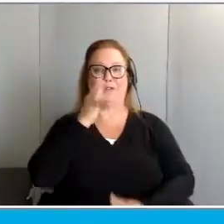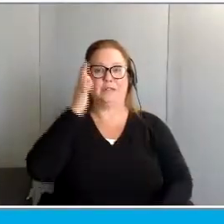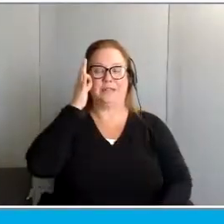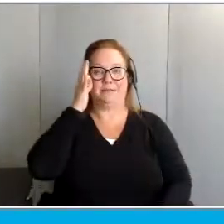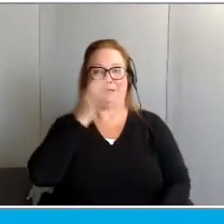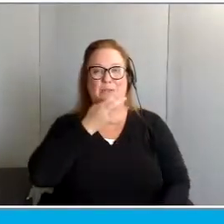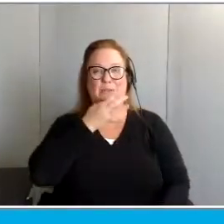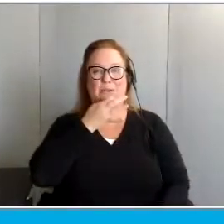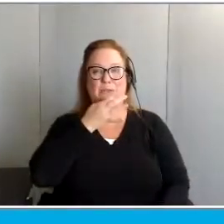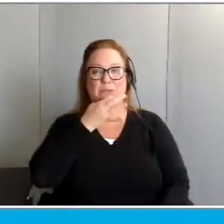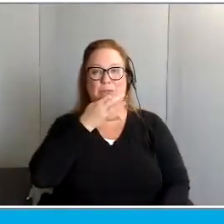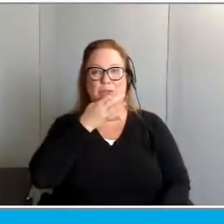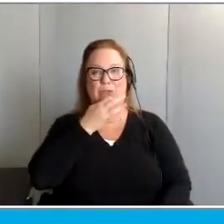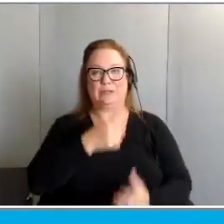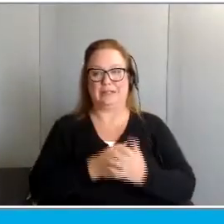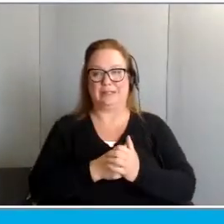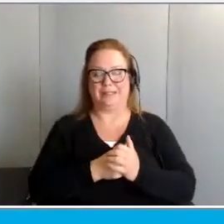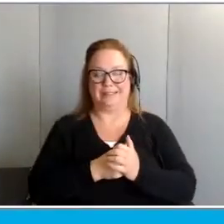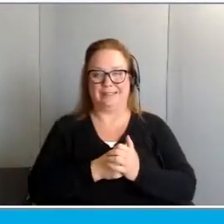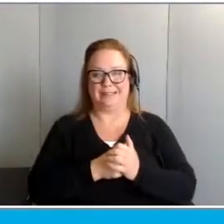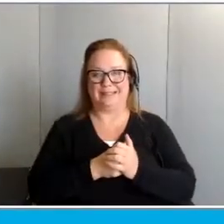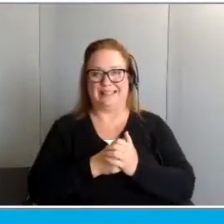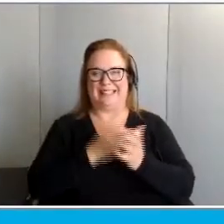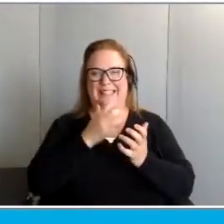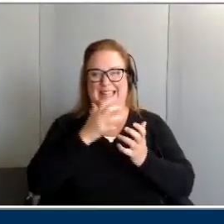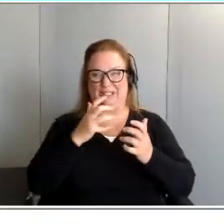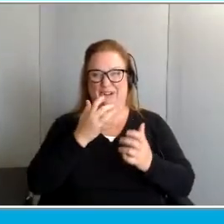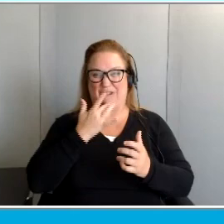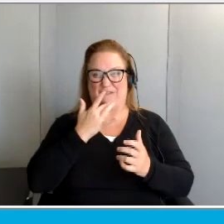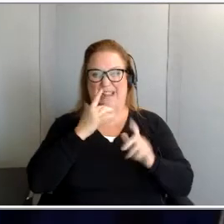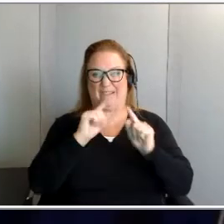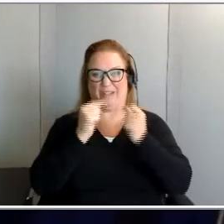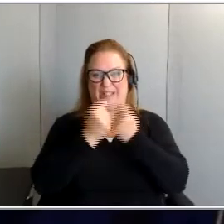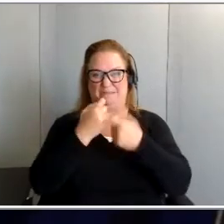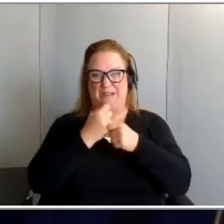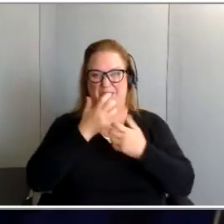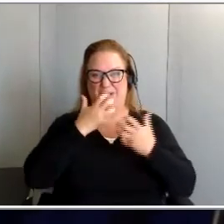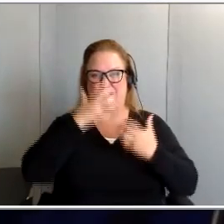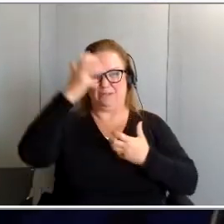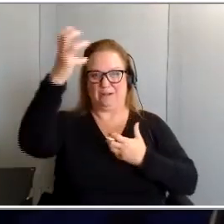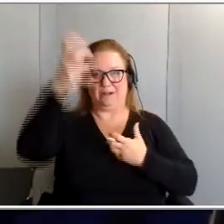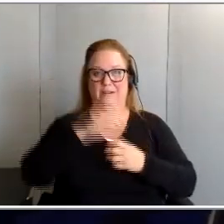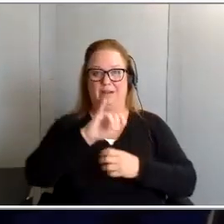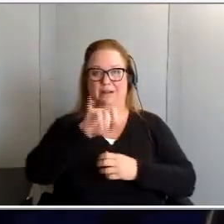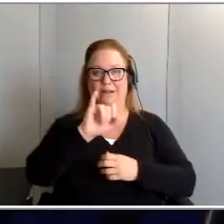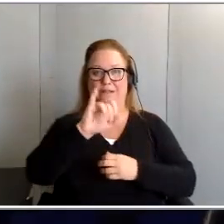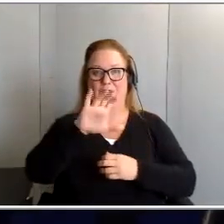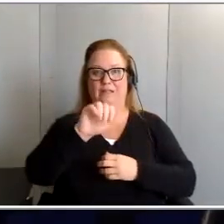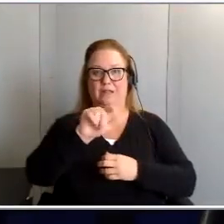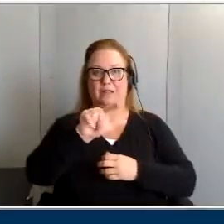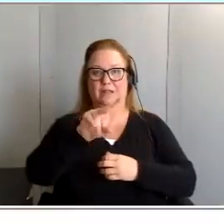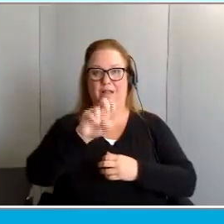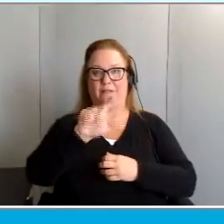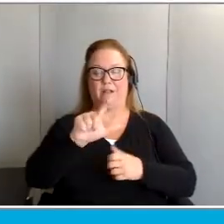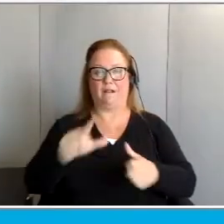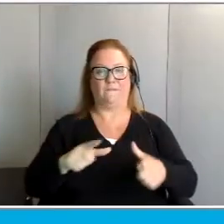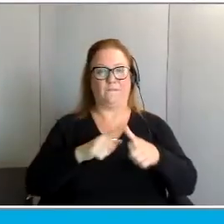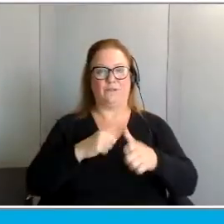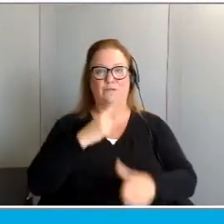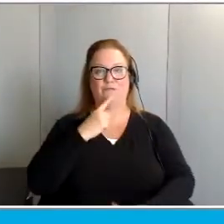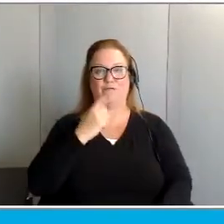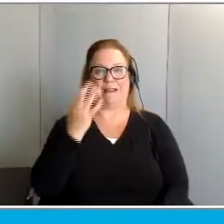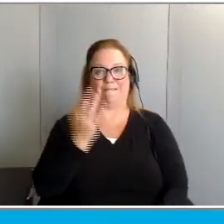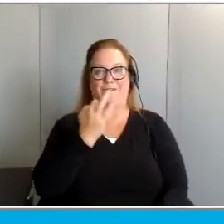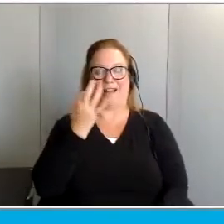away. Has your favorite team made you do that? I'm Jessica Lovell. The first Red Friday is upon us. Our experts